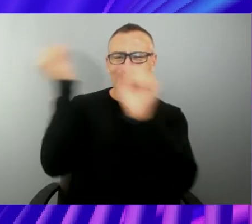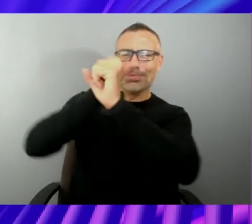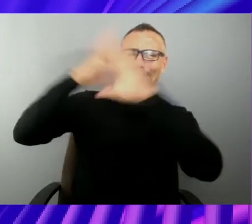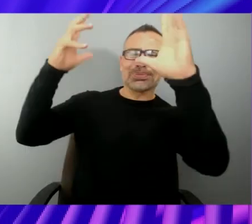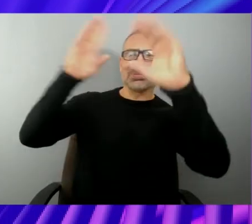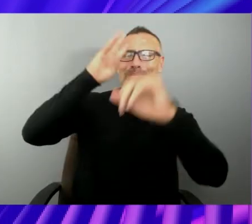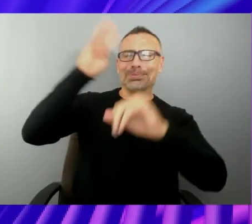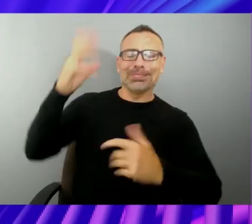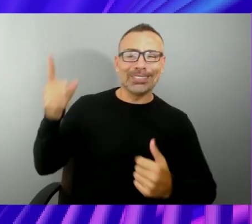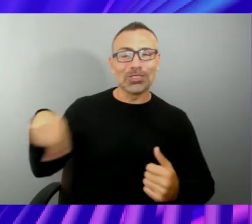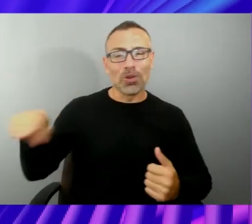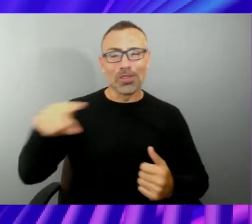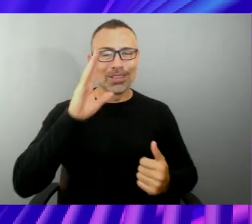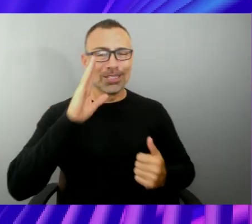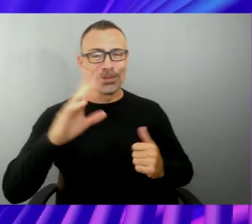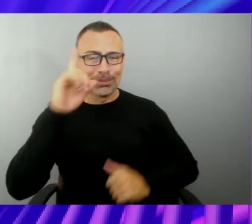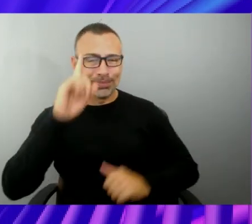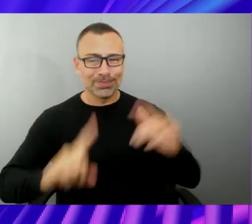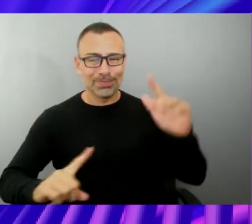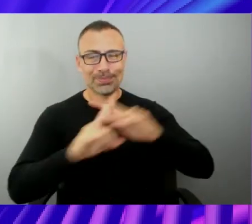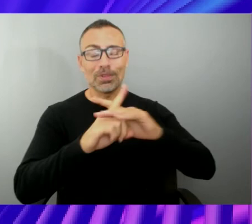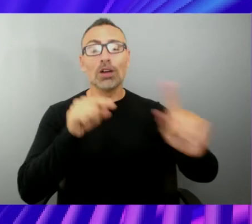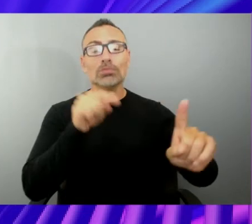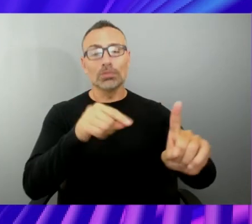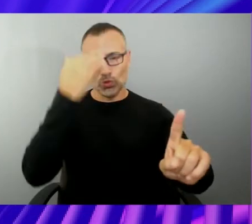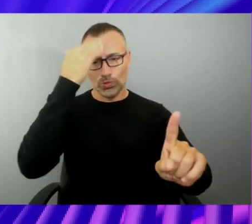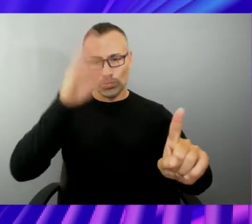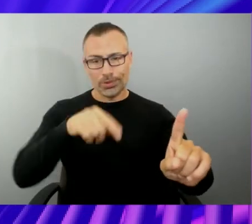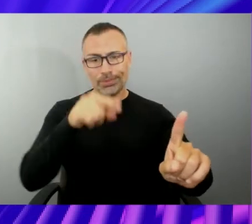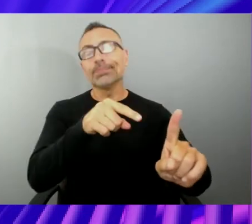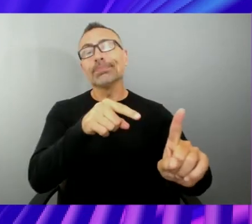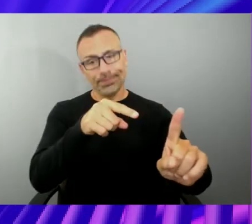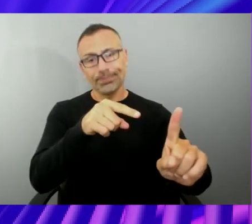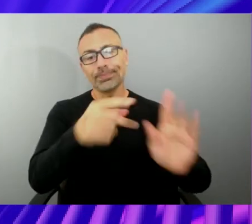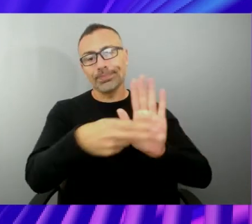security investigation or something like that. Right. Now, the last